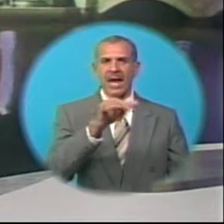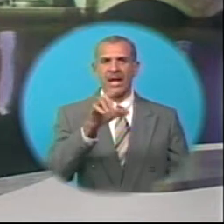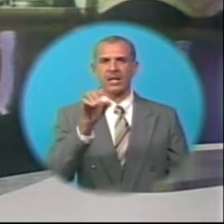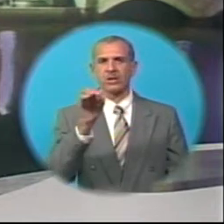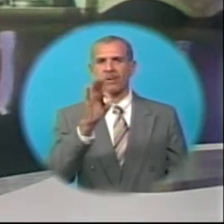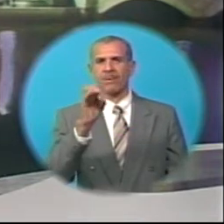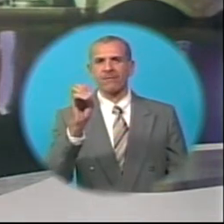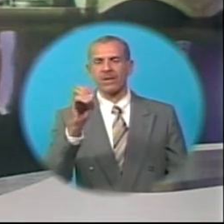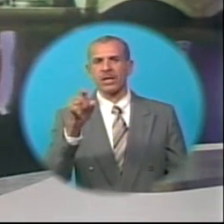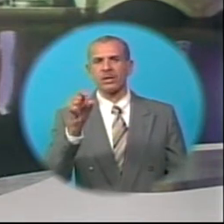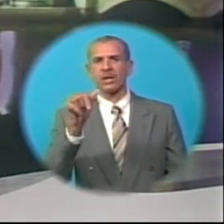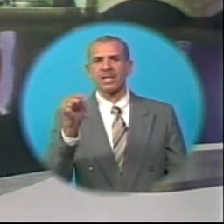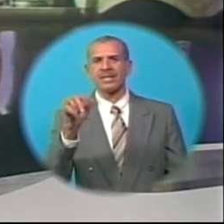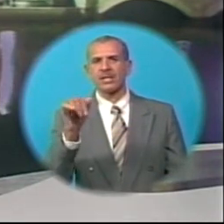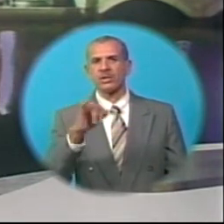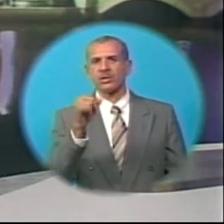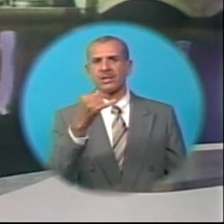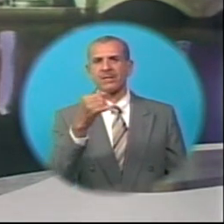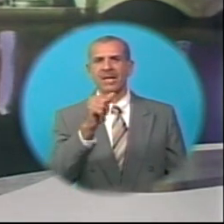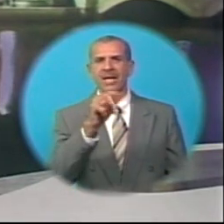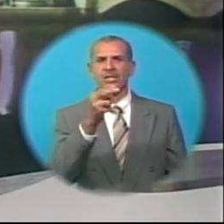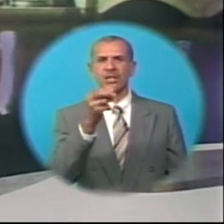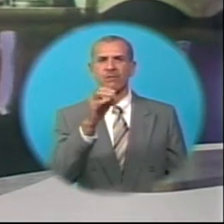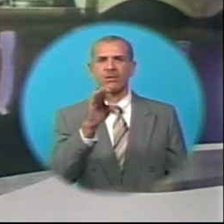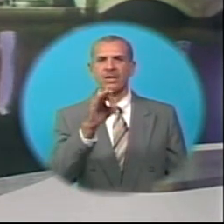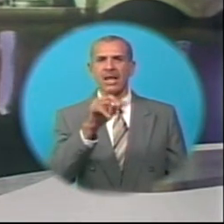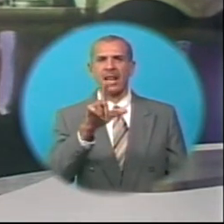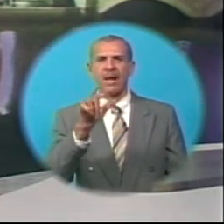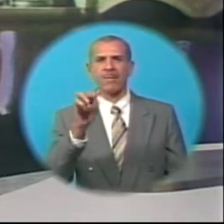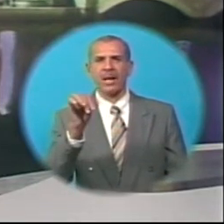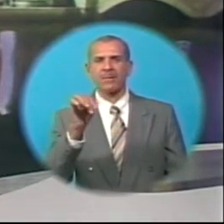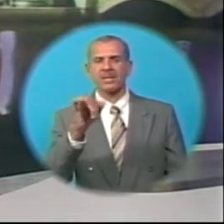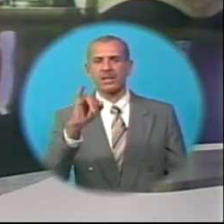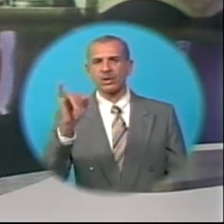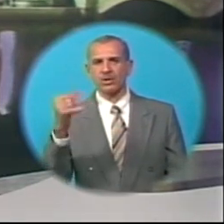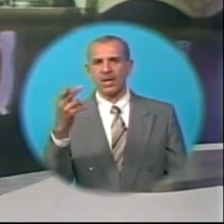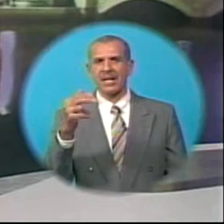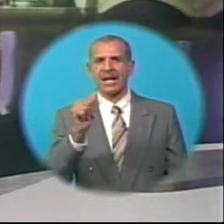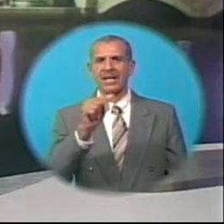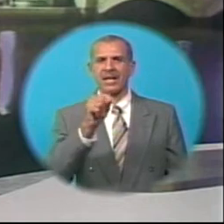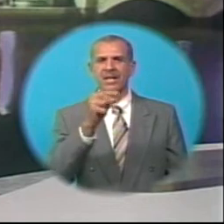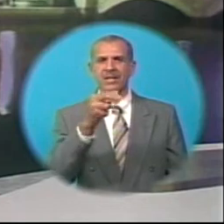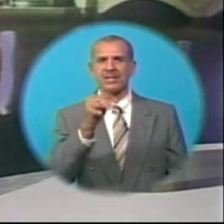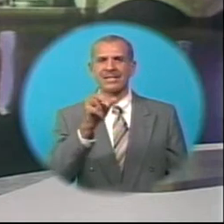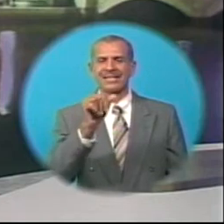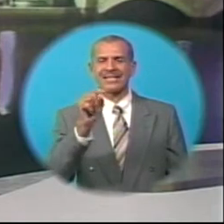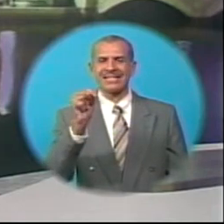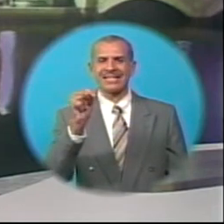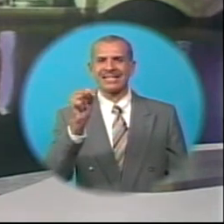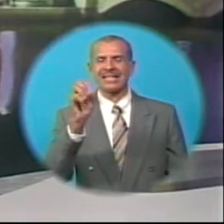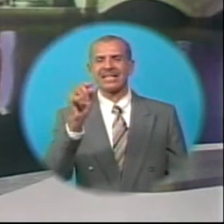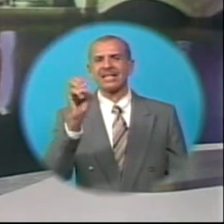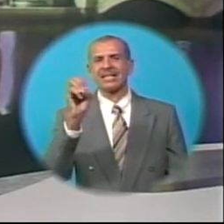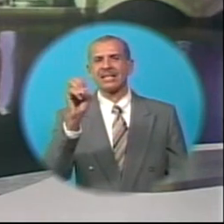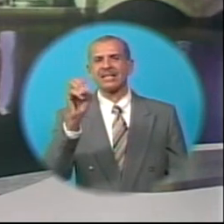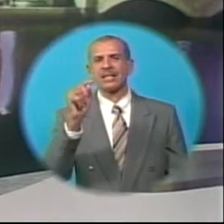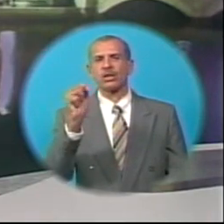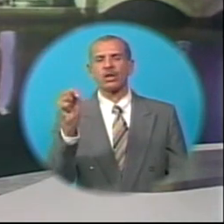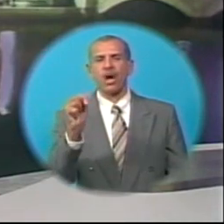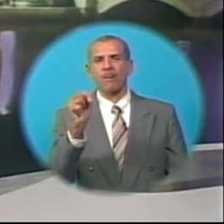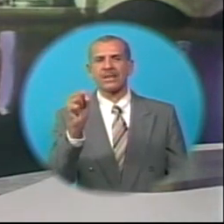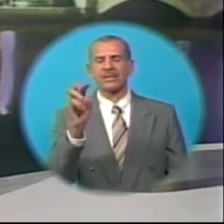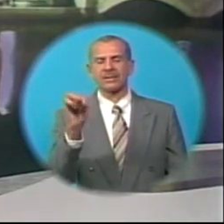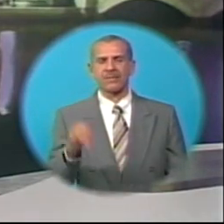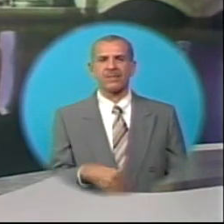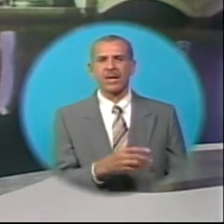over in St. Joseph, Ashford and Lemon Arbor in St. John, along with Arthur Seat in St. Thomas. A total of